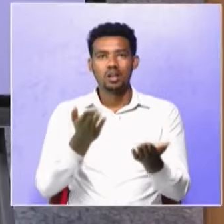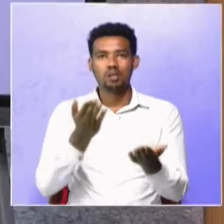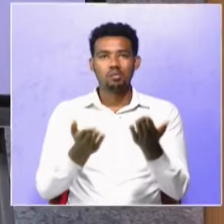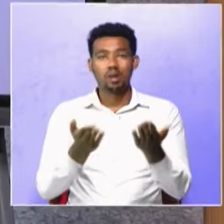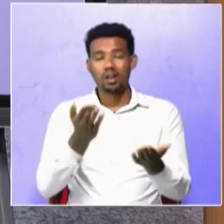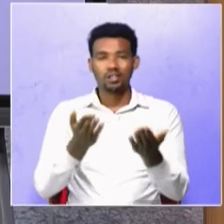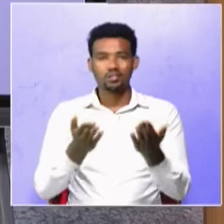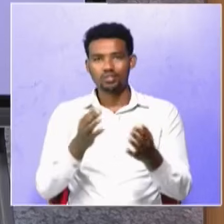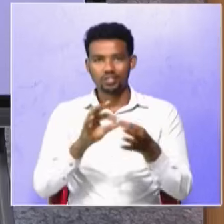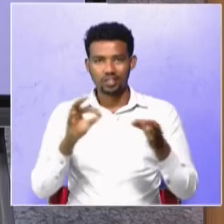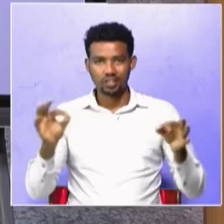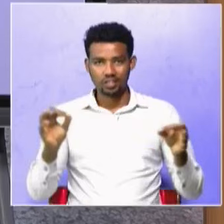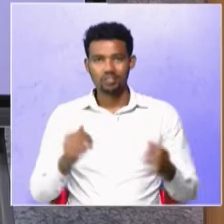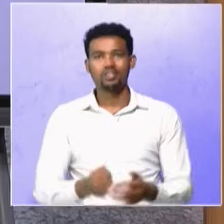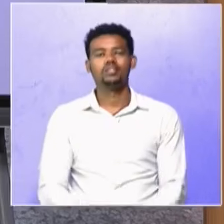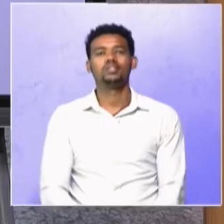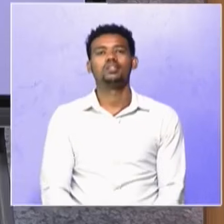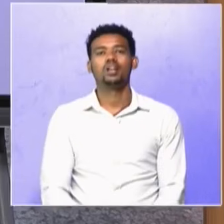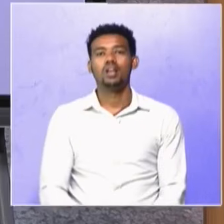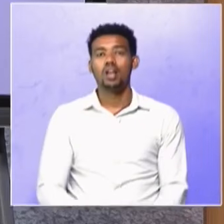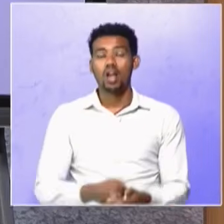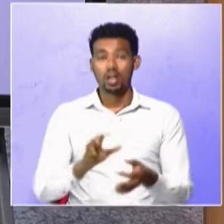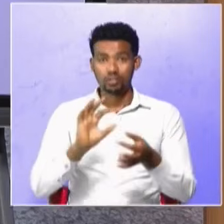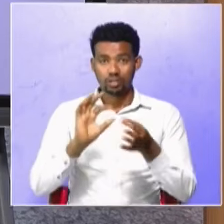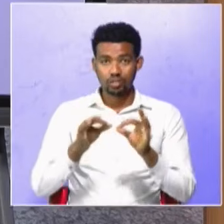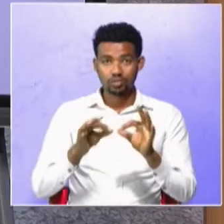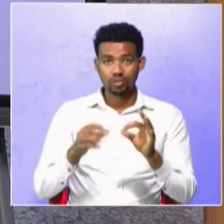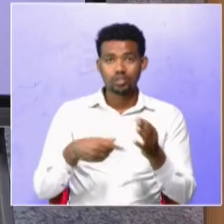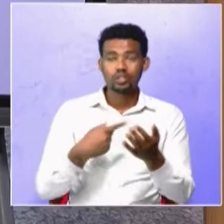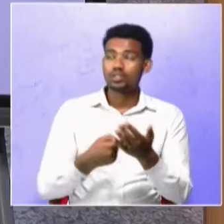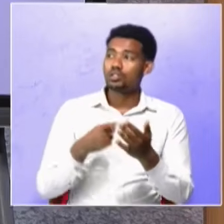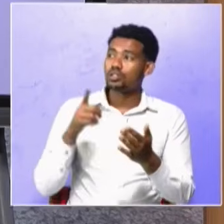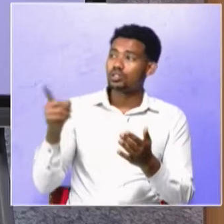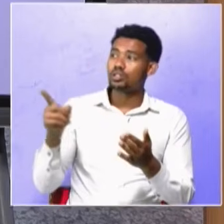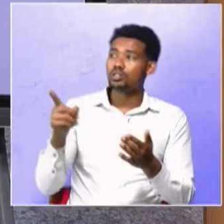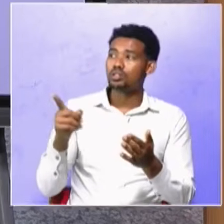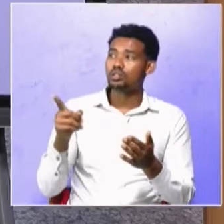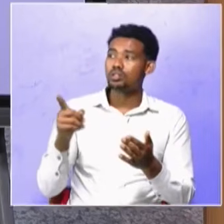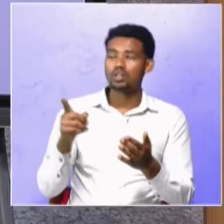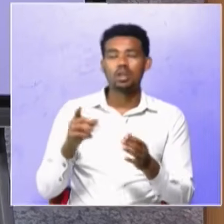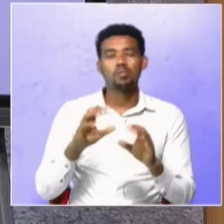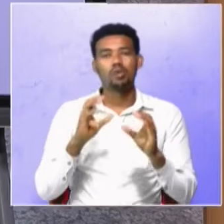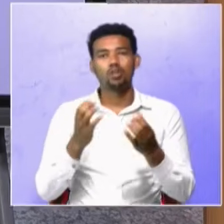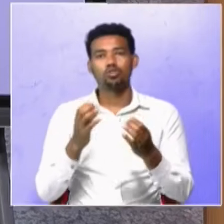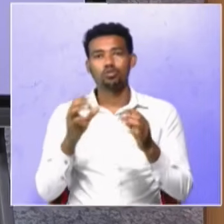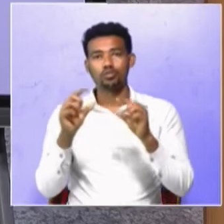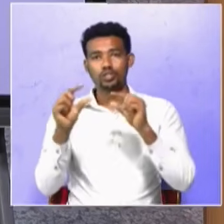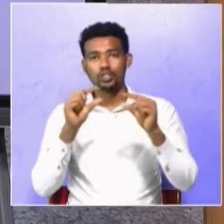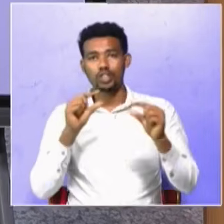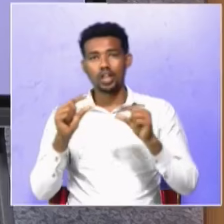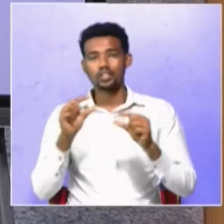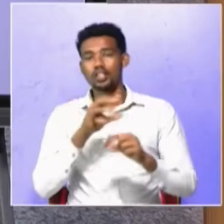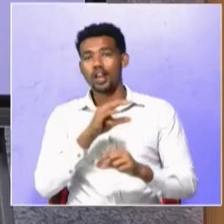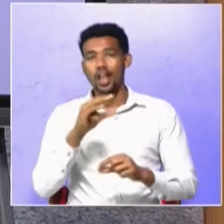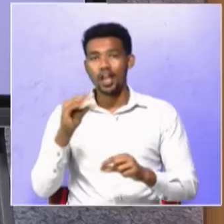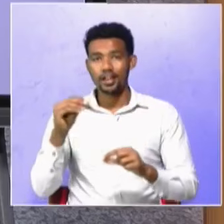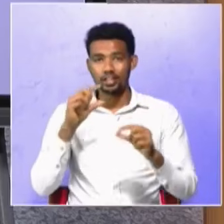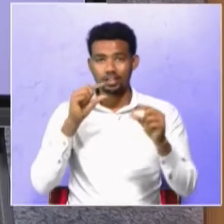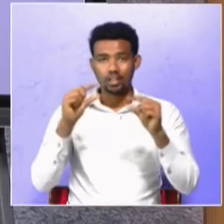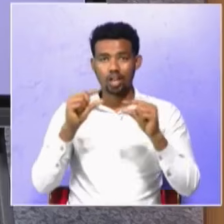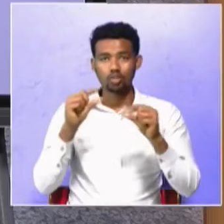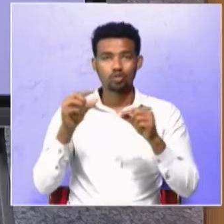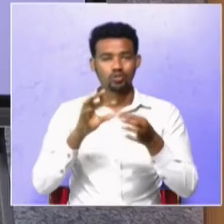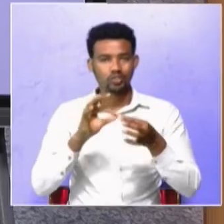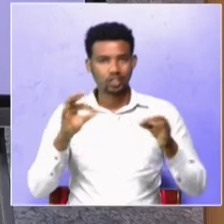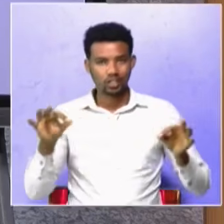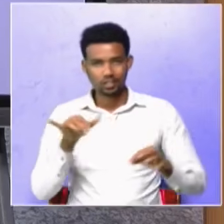When we come to imperative sentence, as a definition, this is also a part of structure of